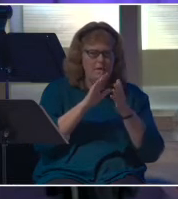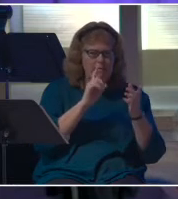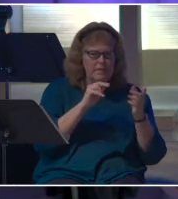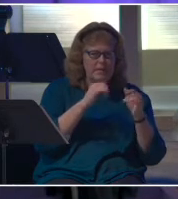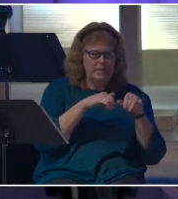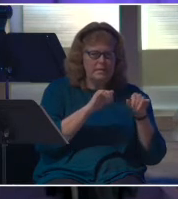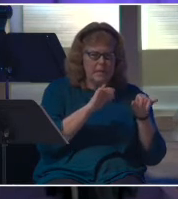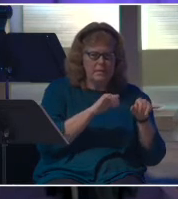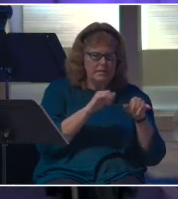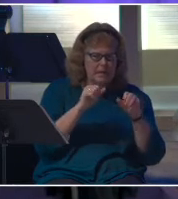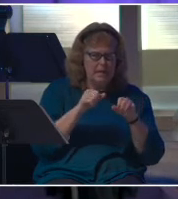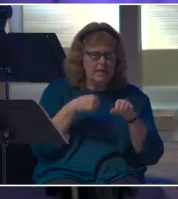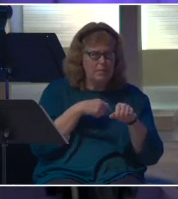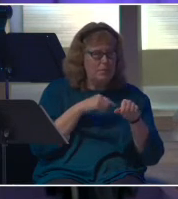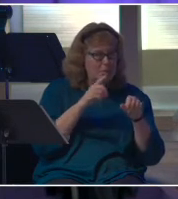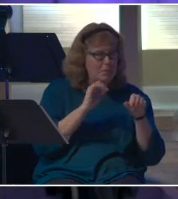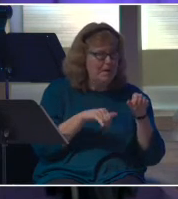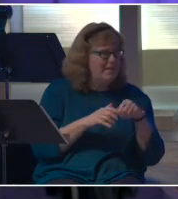leave? Can we do that?